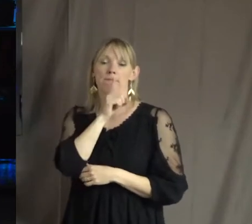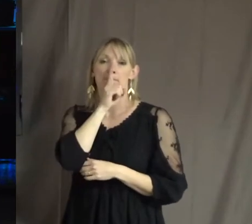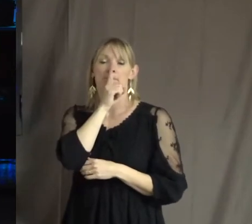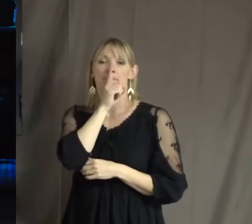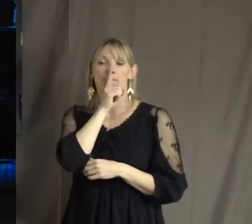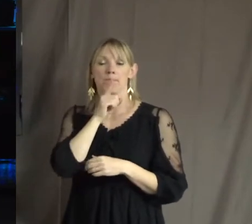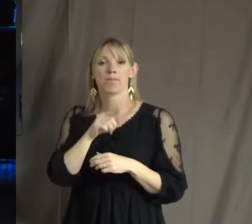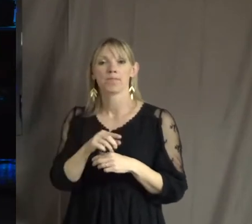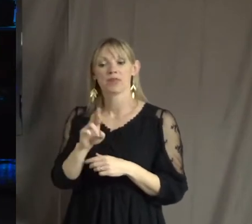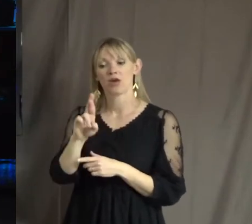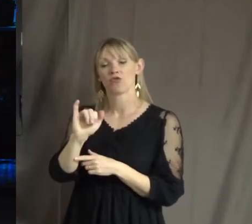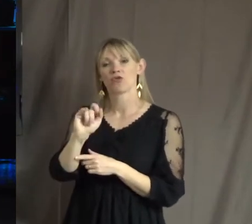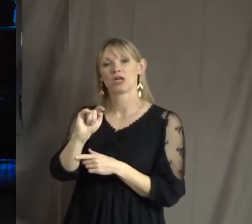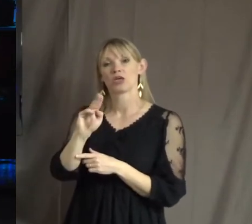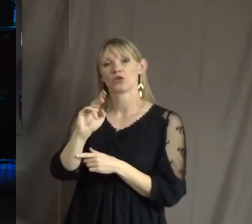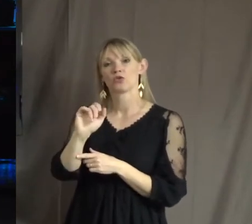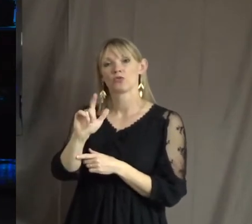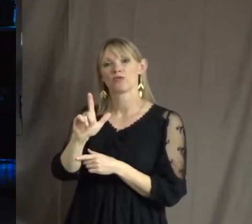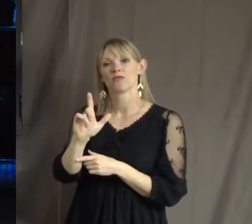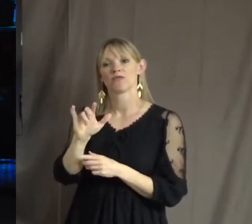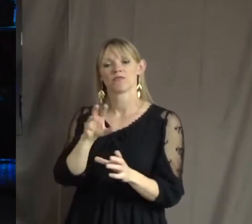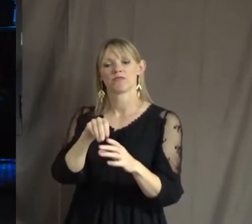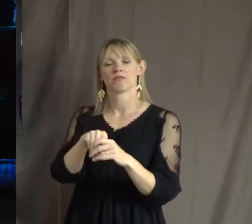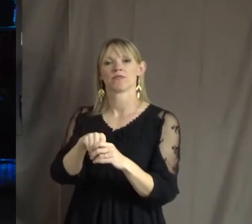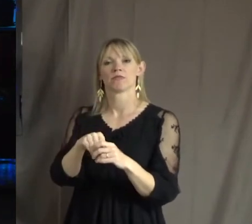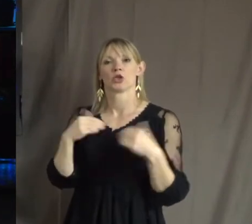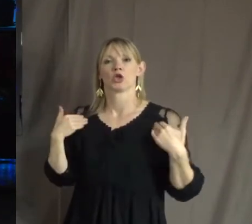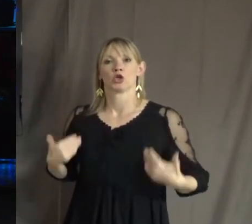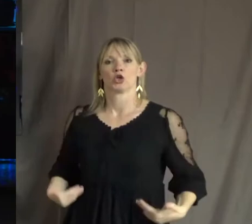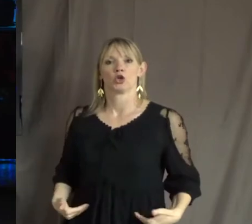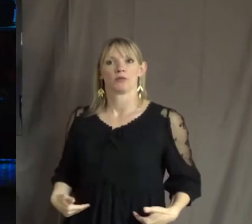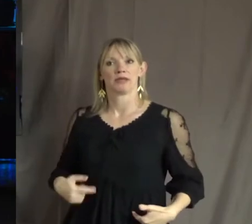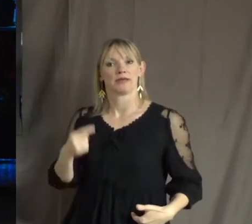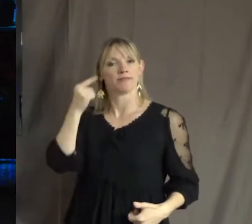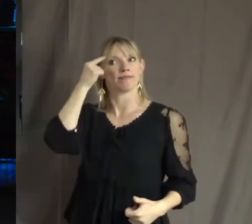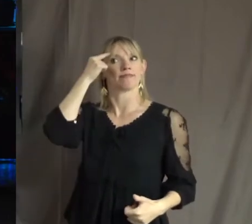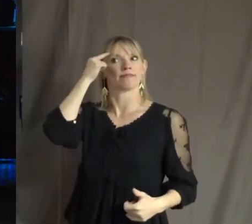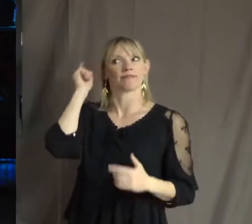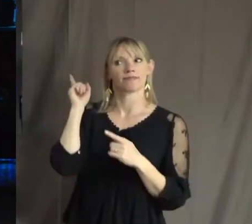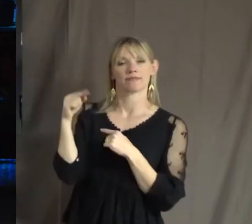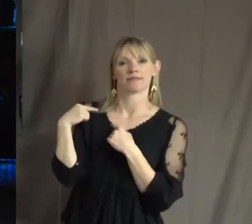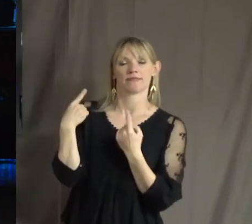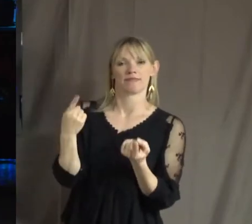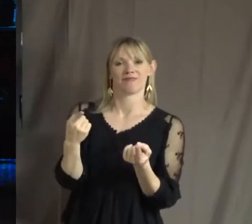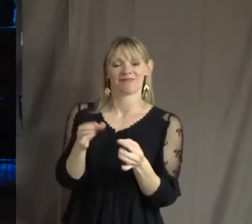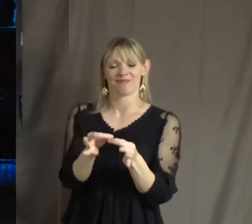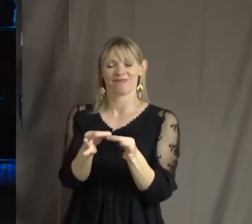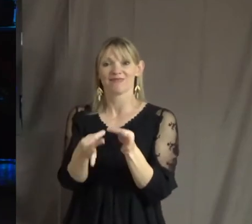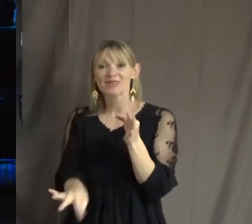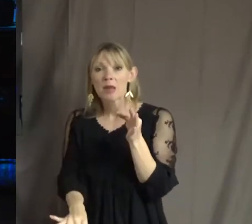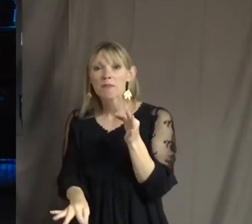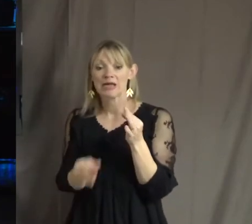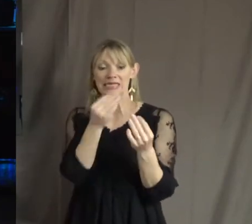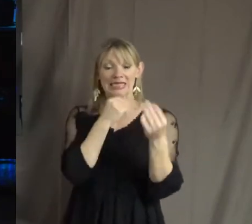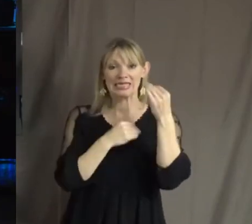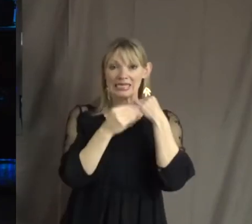So ritual has been a part of the human psychic. And it's so simple as sharing a meal